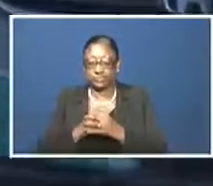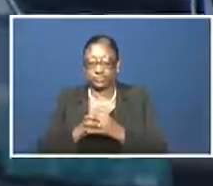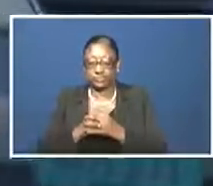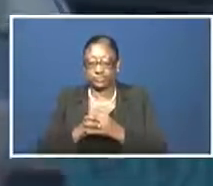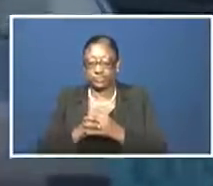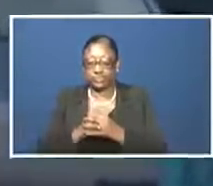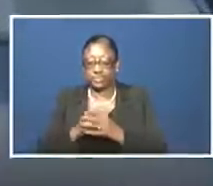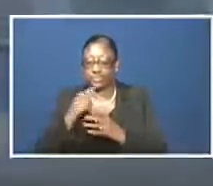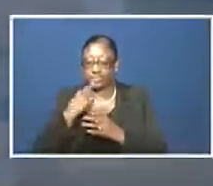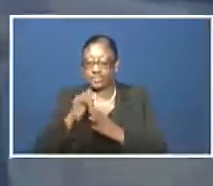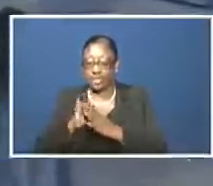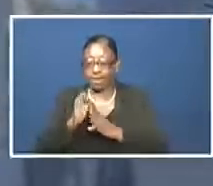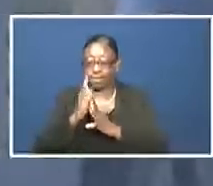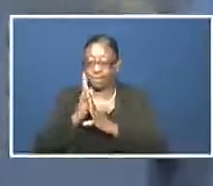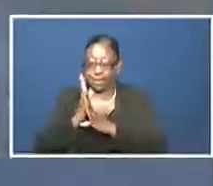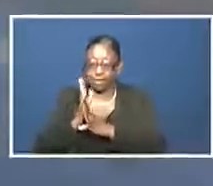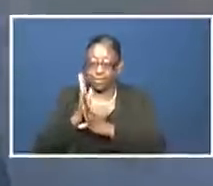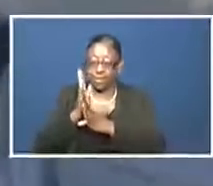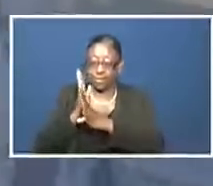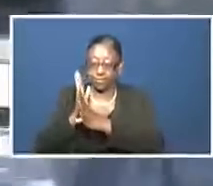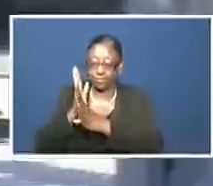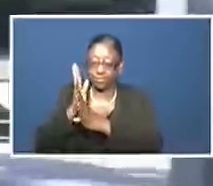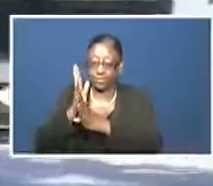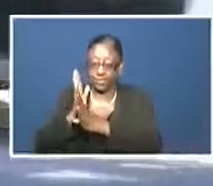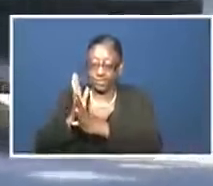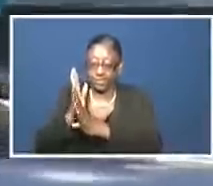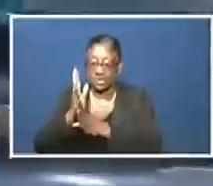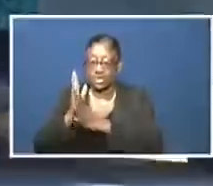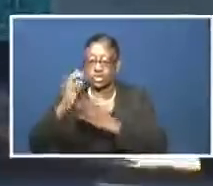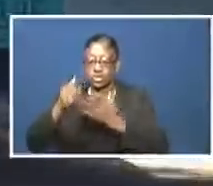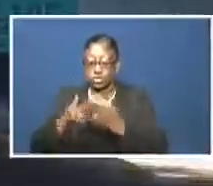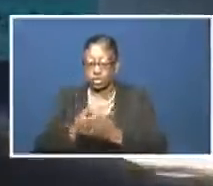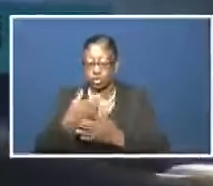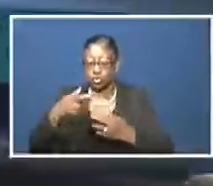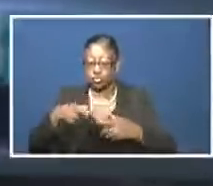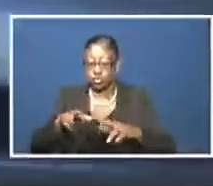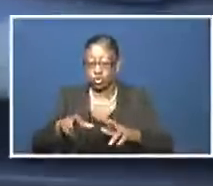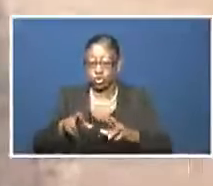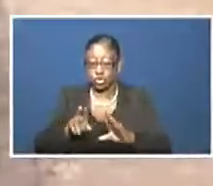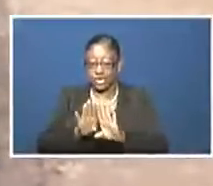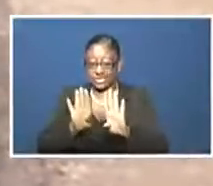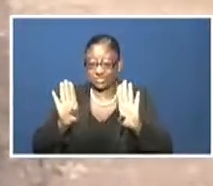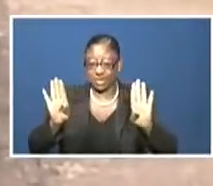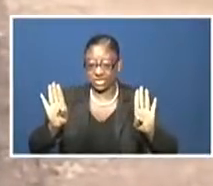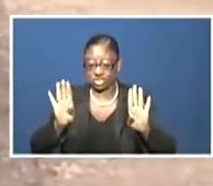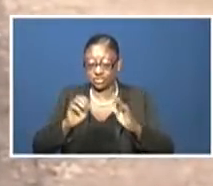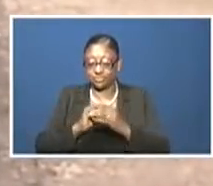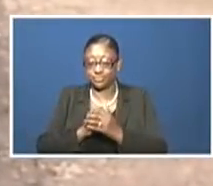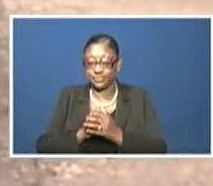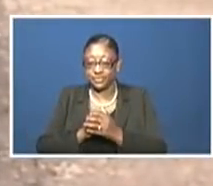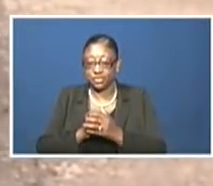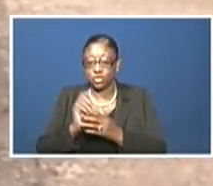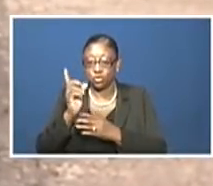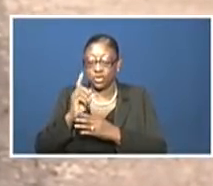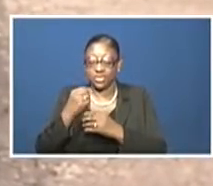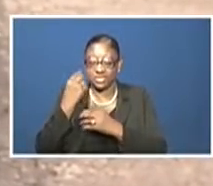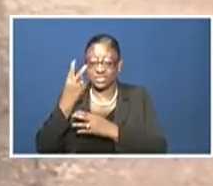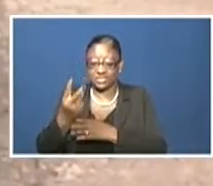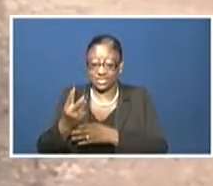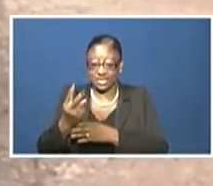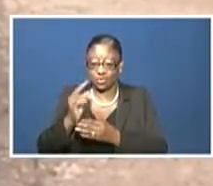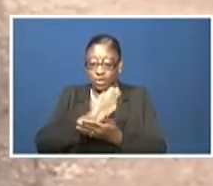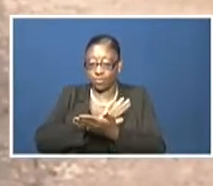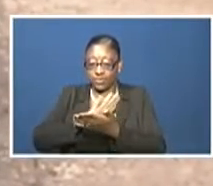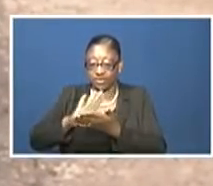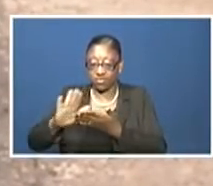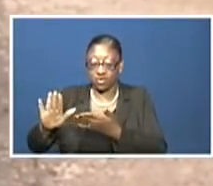The bumper-to-bumper backup, the result of a new and ongoing road expansion project. It's an initiative which will see to the pavement of